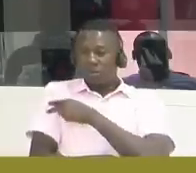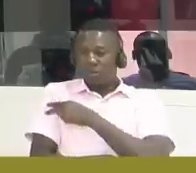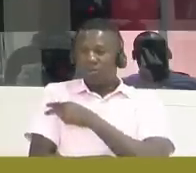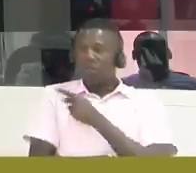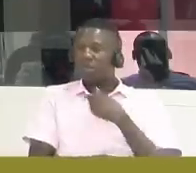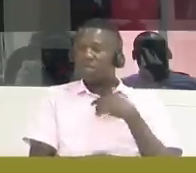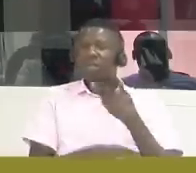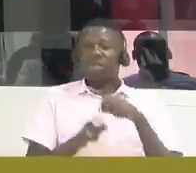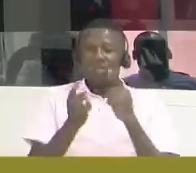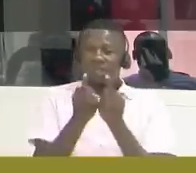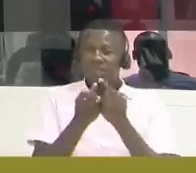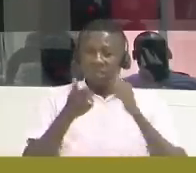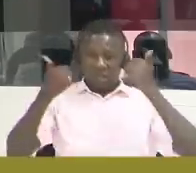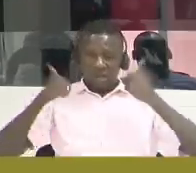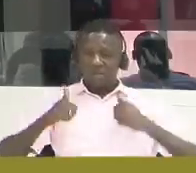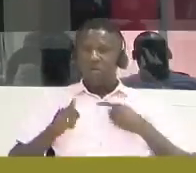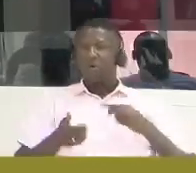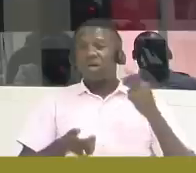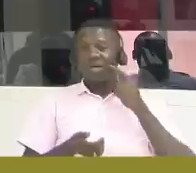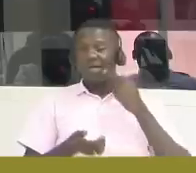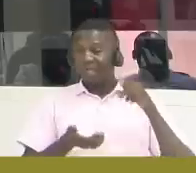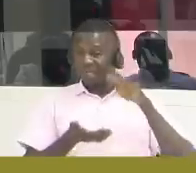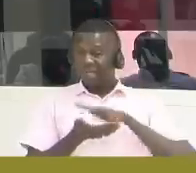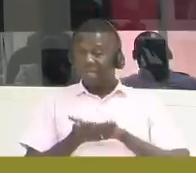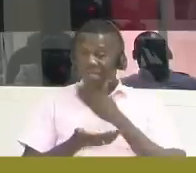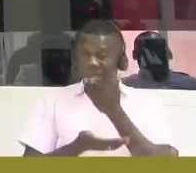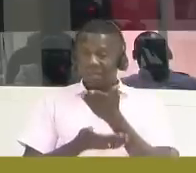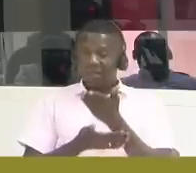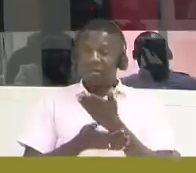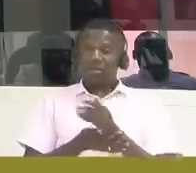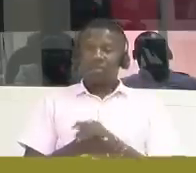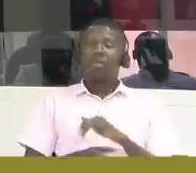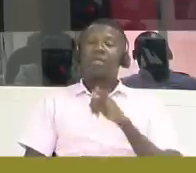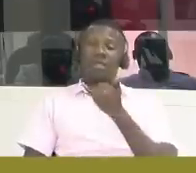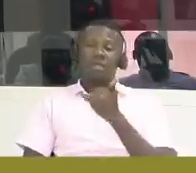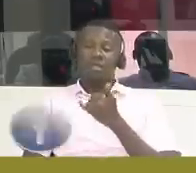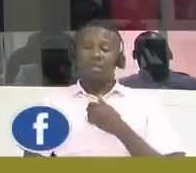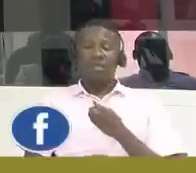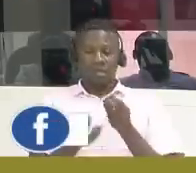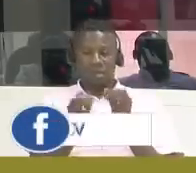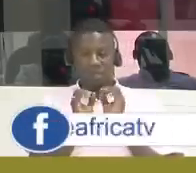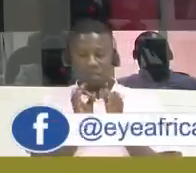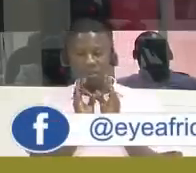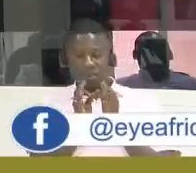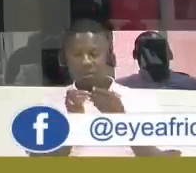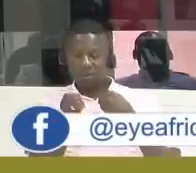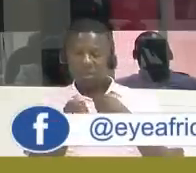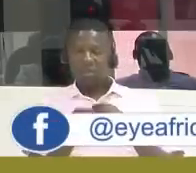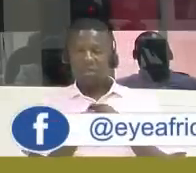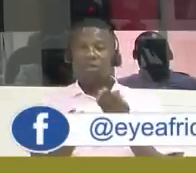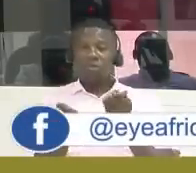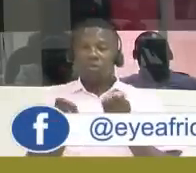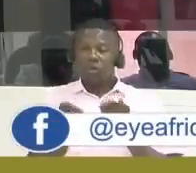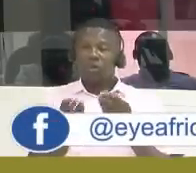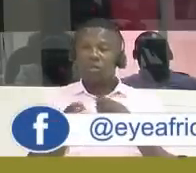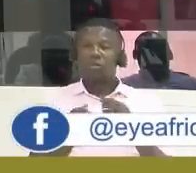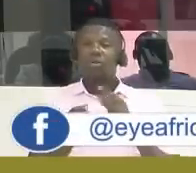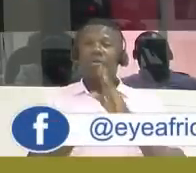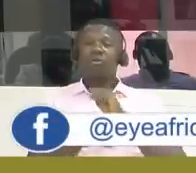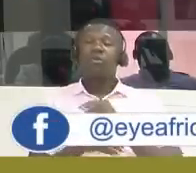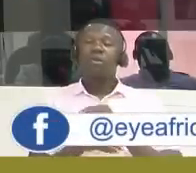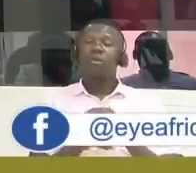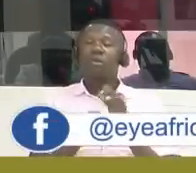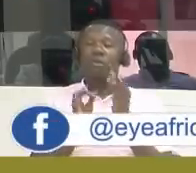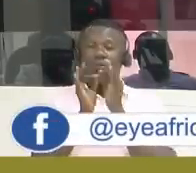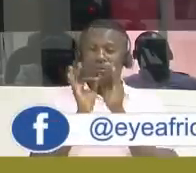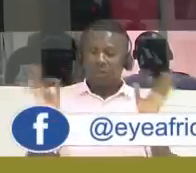that particular day? Yes, he told me that students were doing a peaceful march. So as